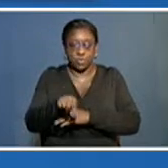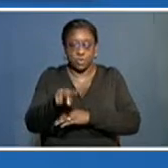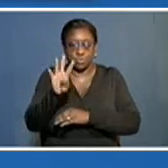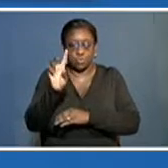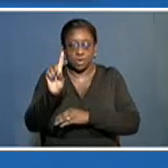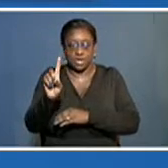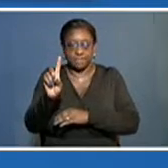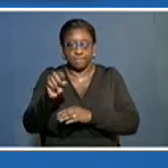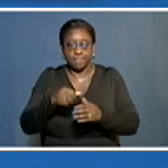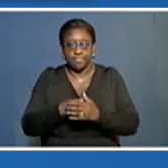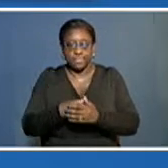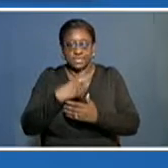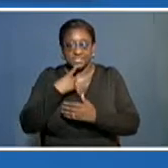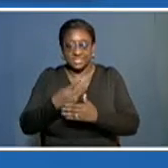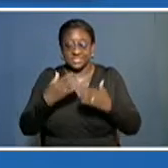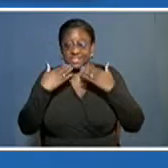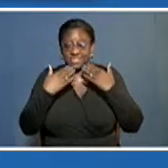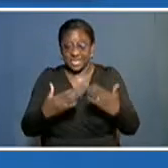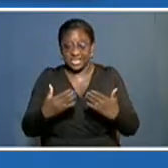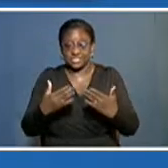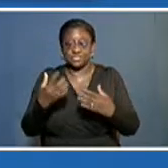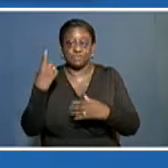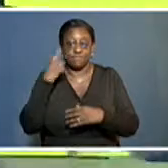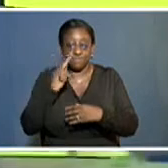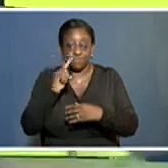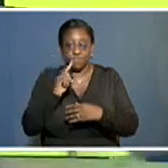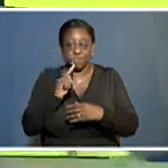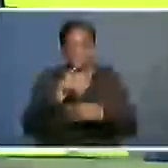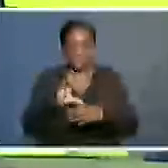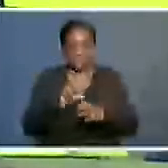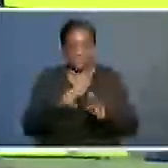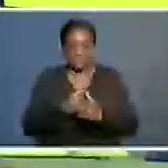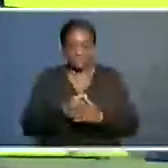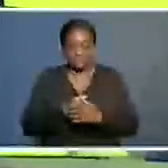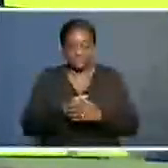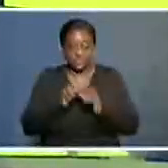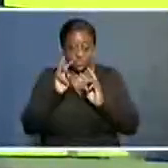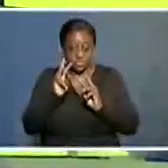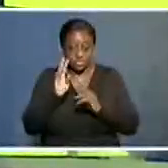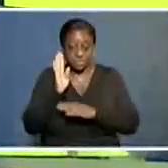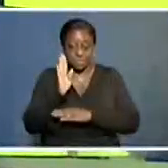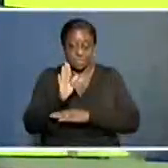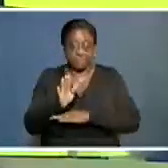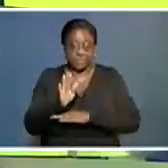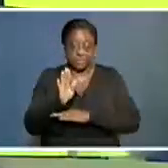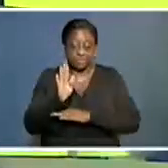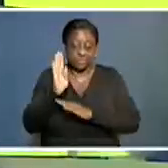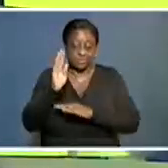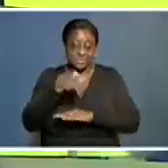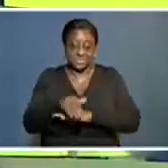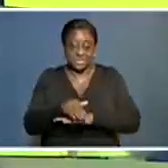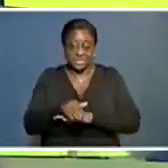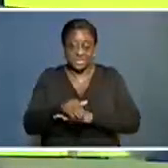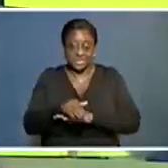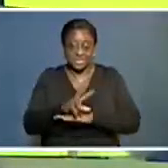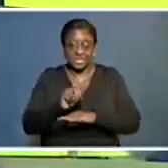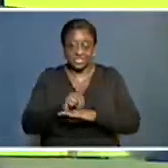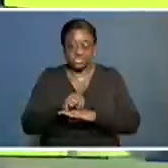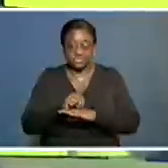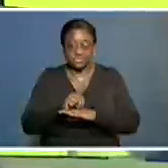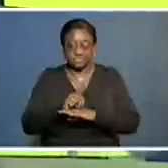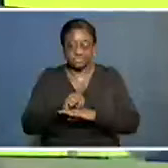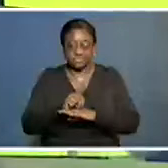34.1%. Again, thanks for participating. Your Bahamas Tonight, the National Report. Stay with